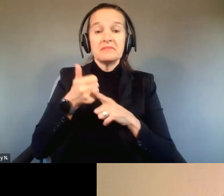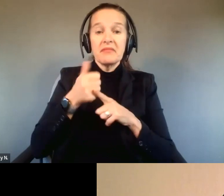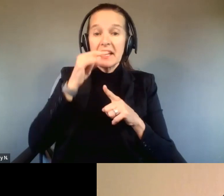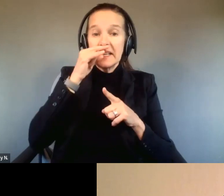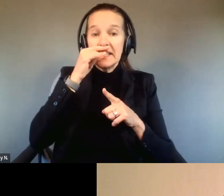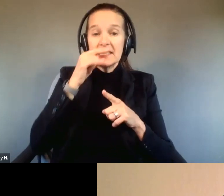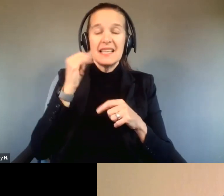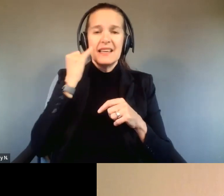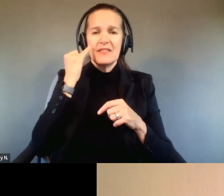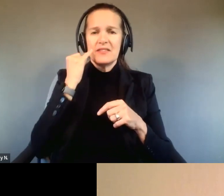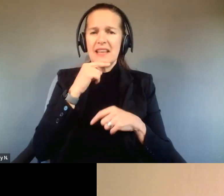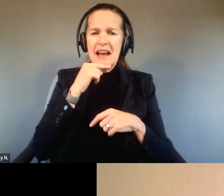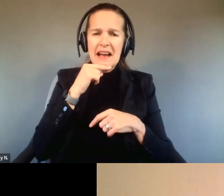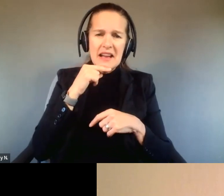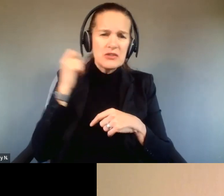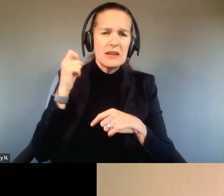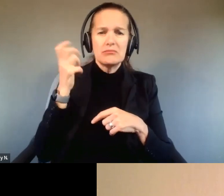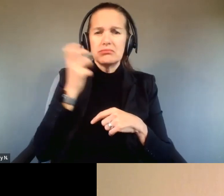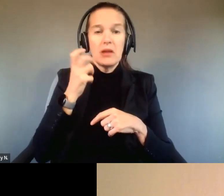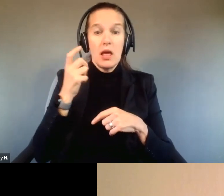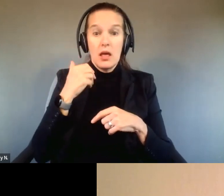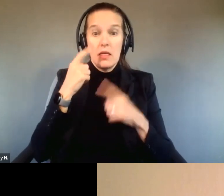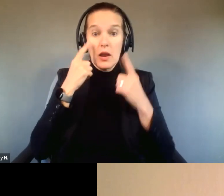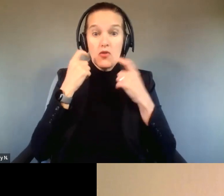dehydrated, when they cry, they don't have tears.